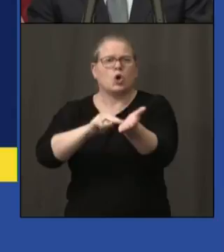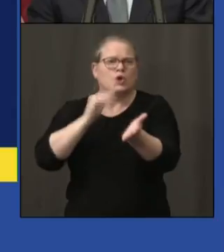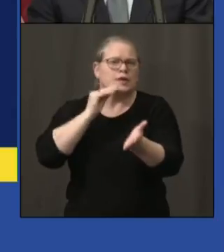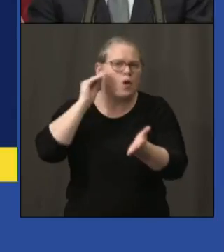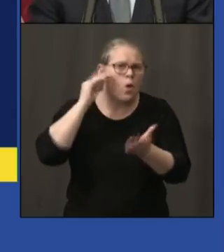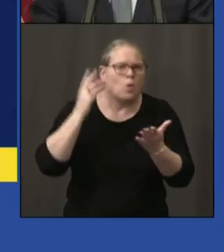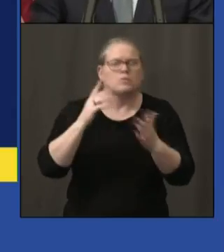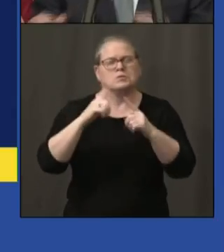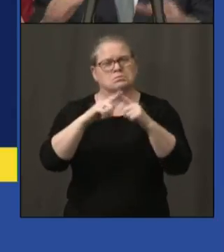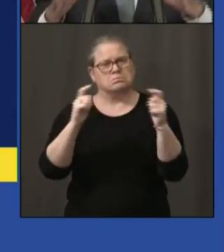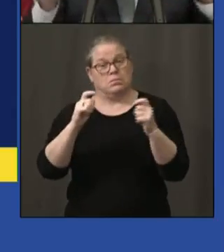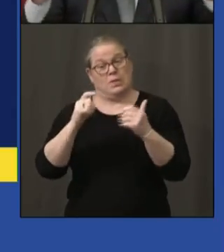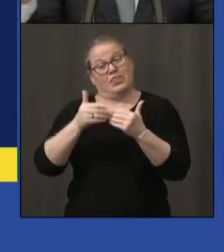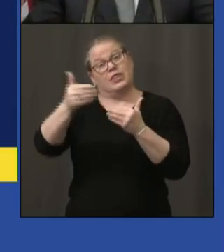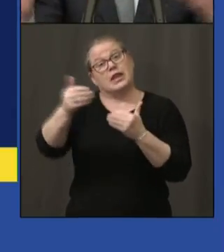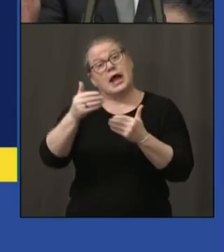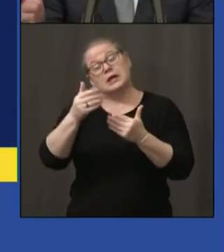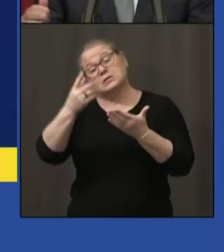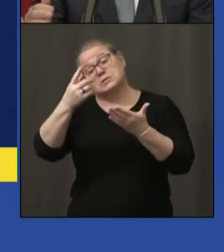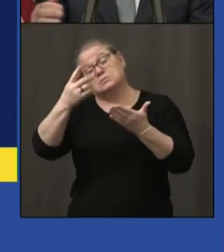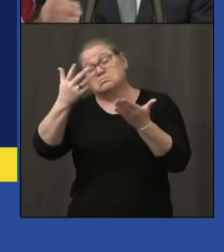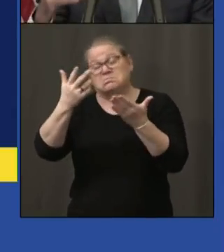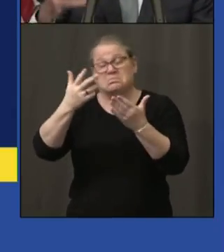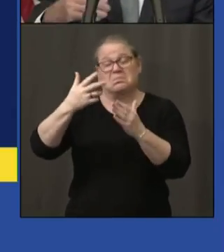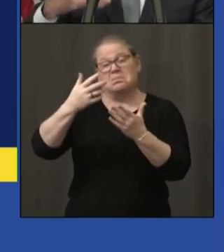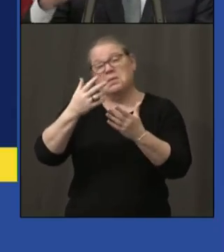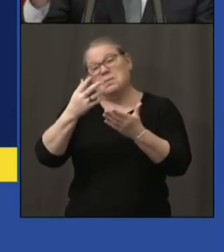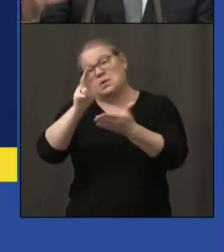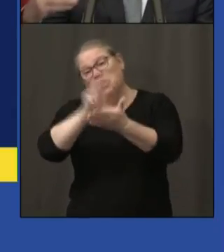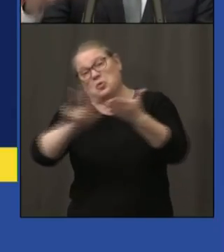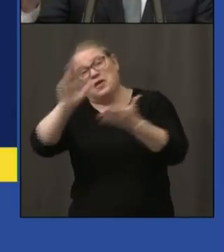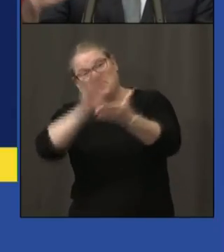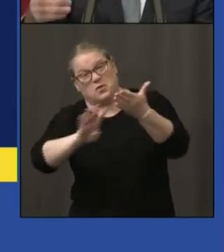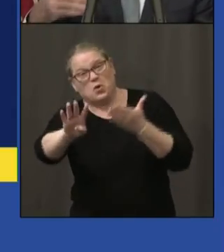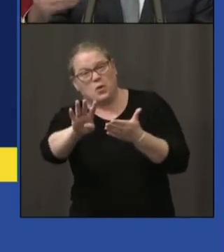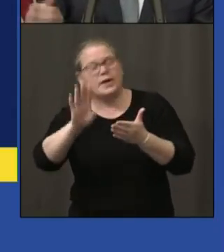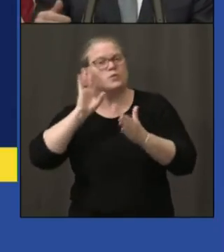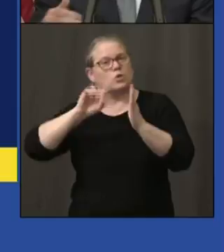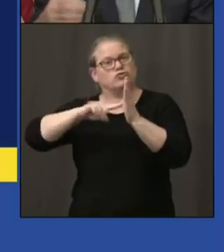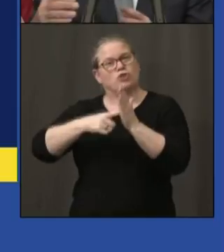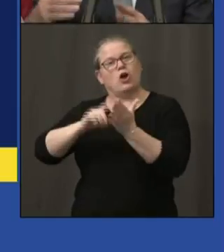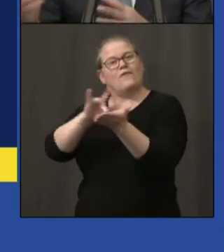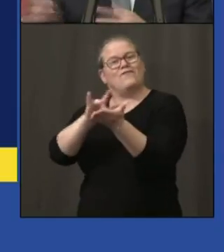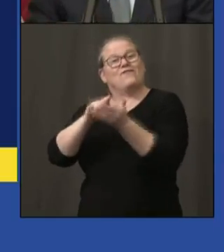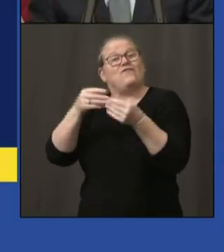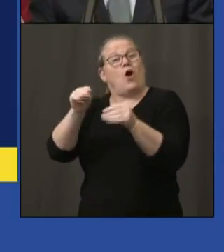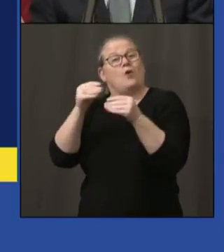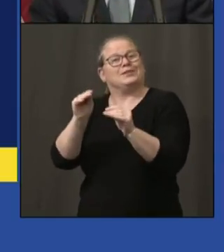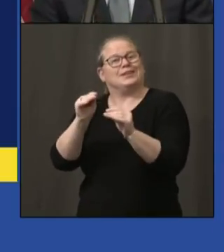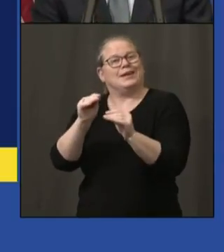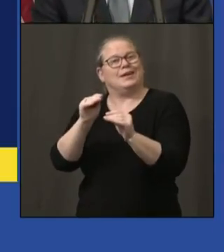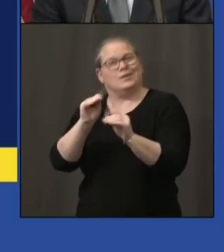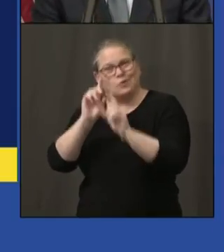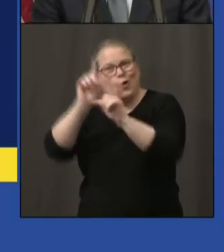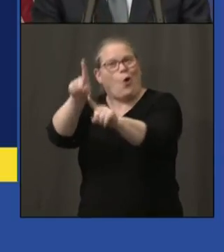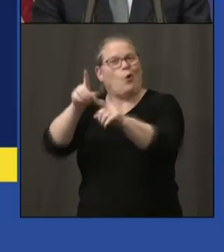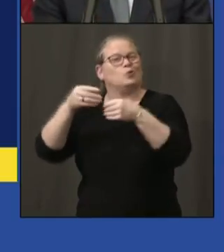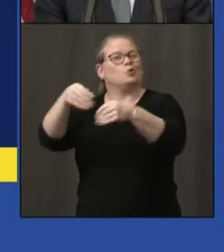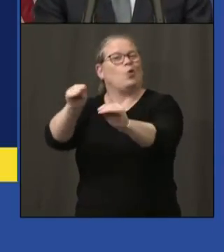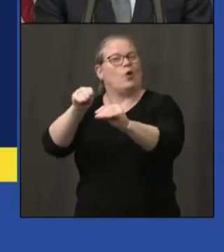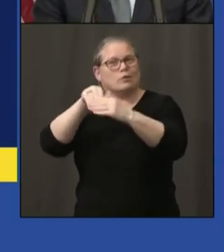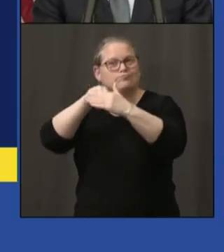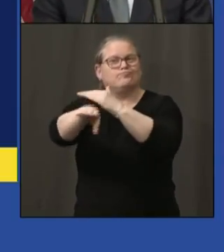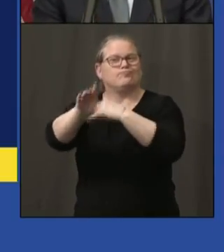pharmacies over the next couple weeks so as we broaden our population it'll be easier for people to get their vaccine on a retail